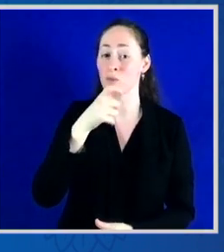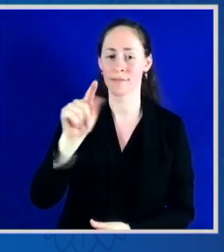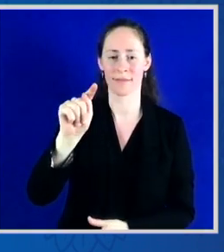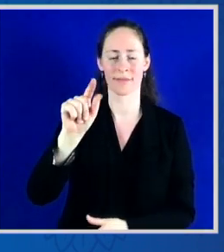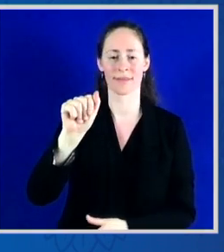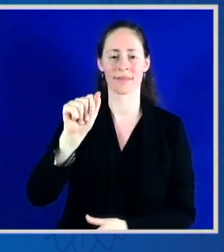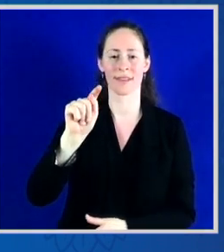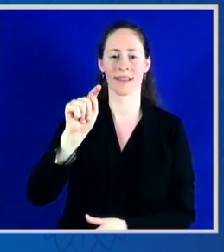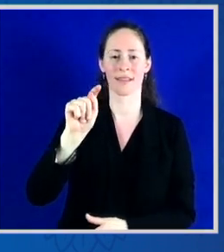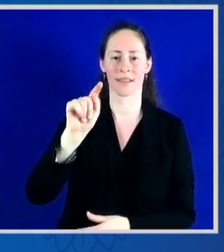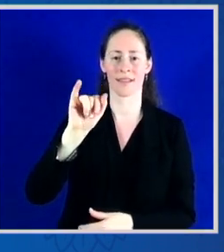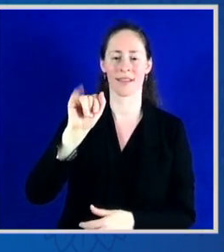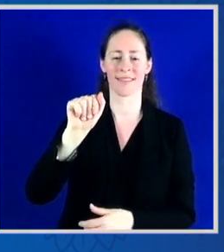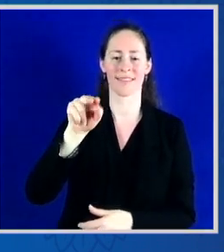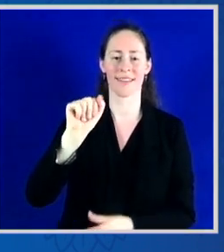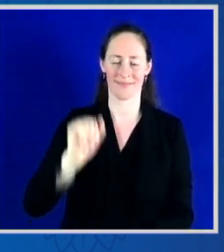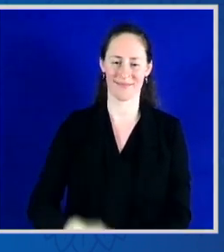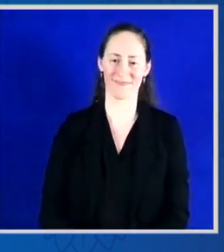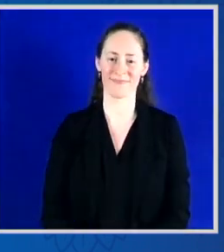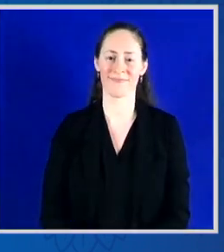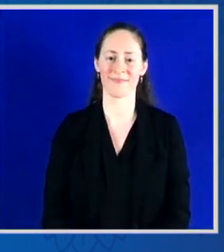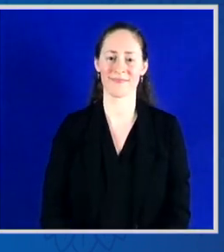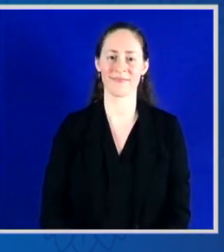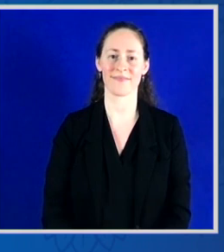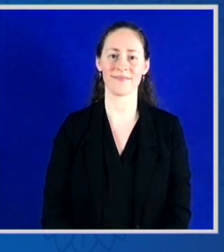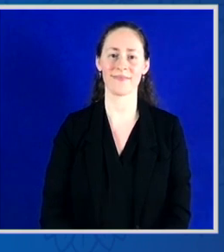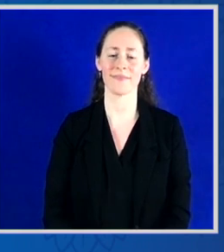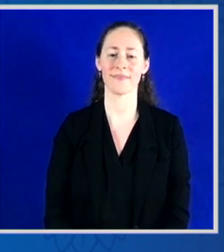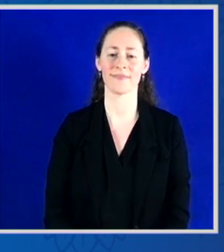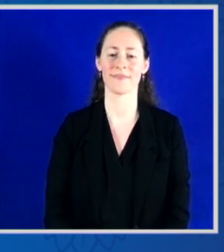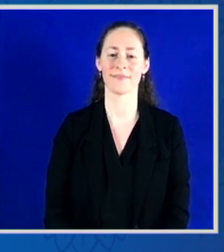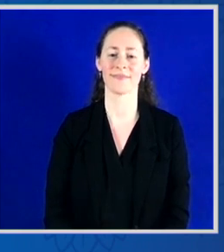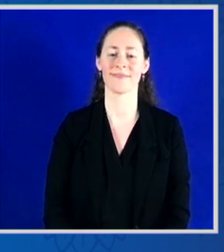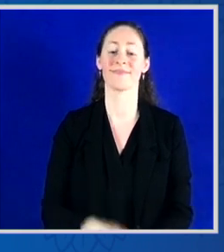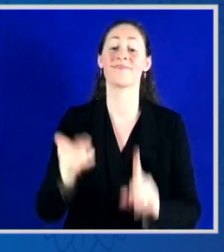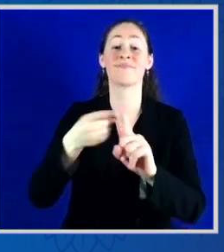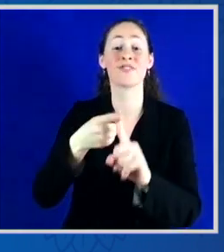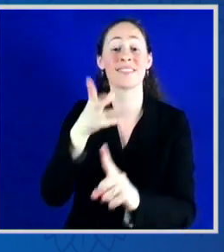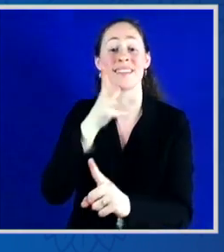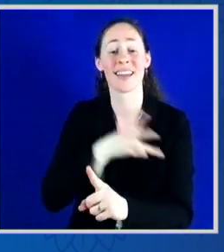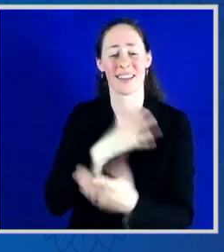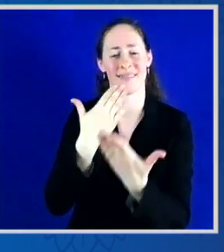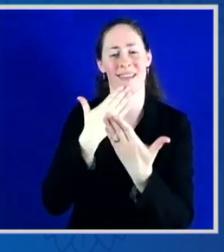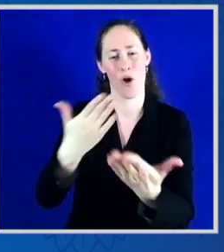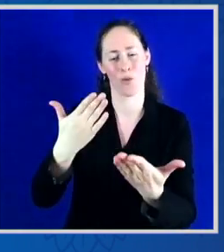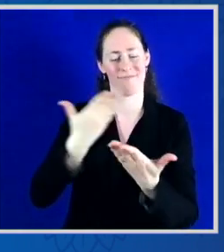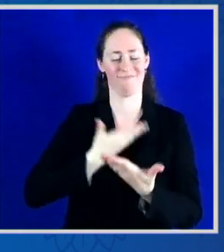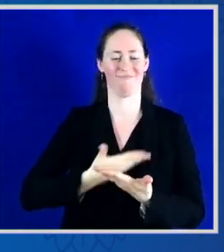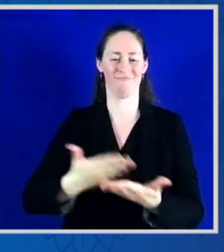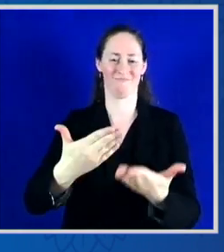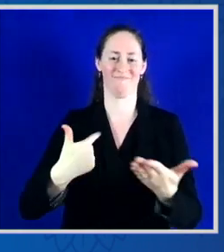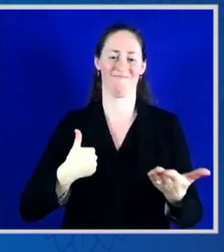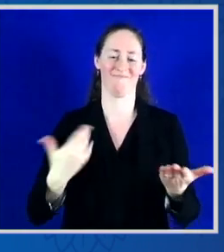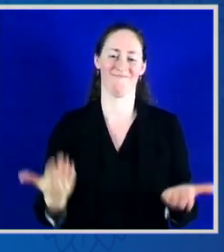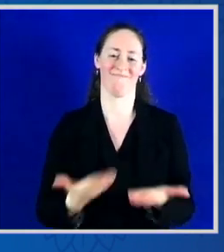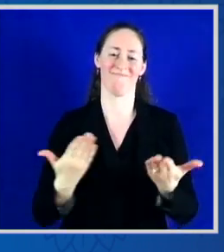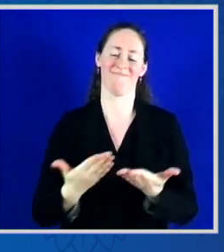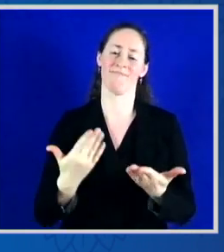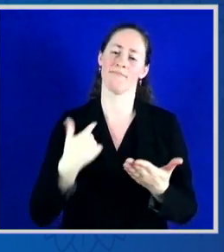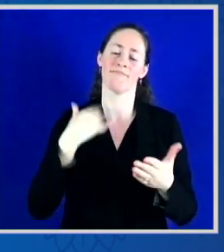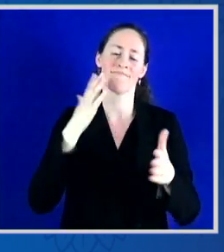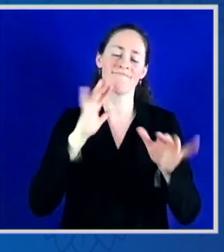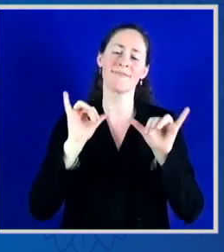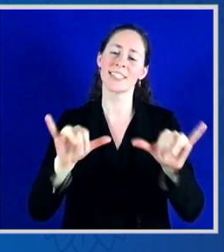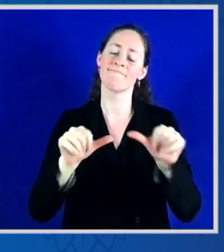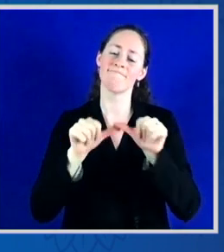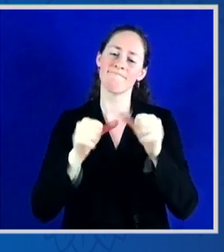Hi. First, to our First Lady, I want to say thank you for your invitation and your continued advocacy and passion for gun violence